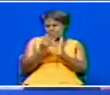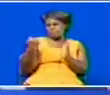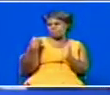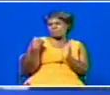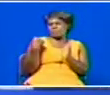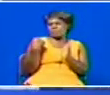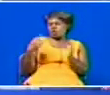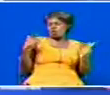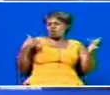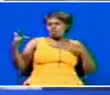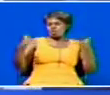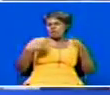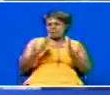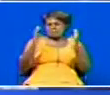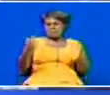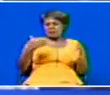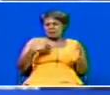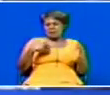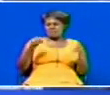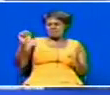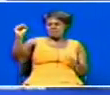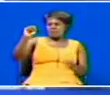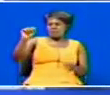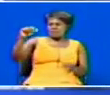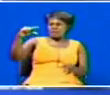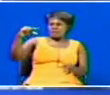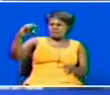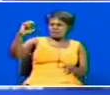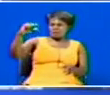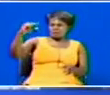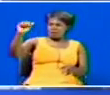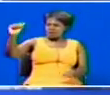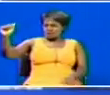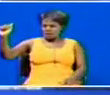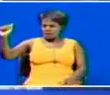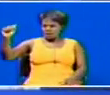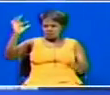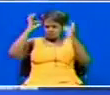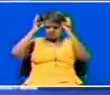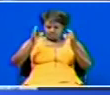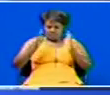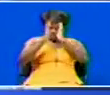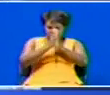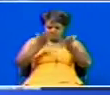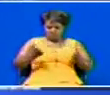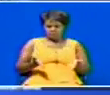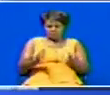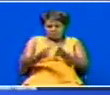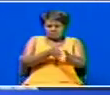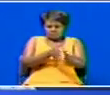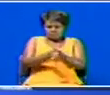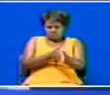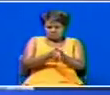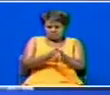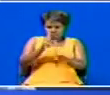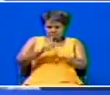we've been very concerned about the accidents that have been happening in Salgaa, and we decided to come and pray. And it was very interesting,